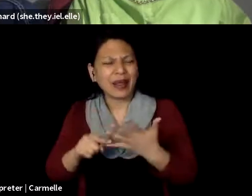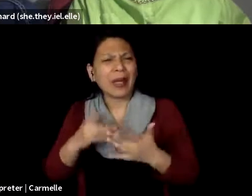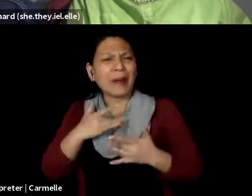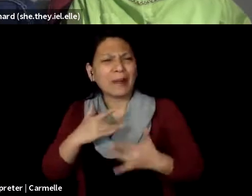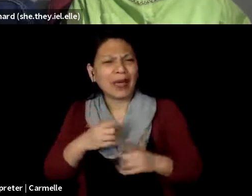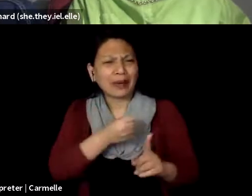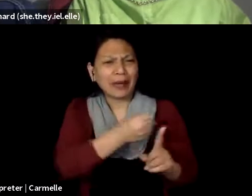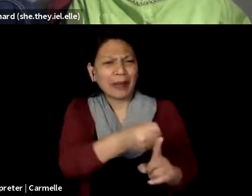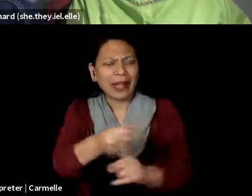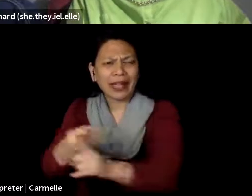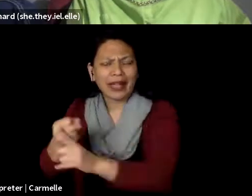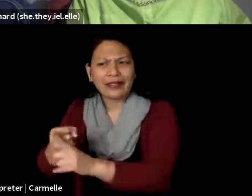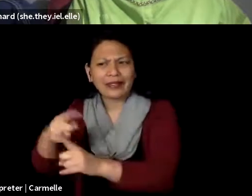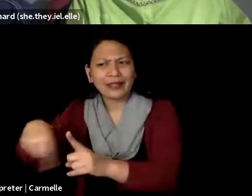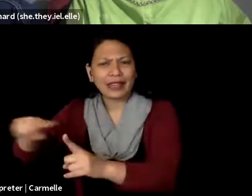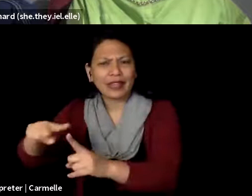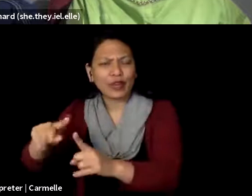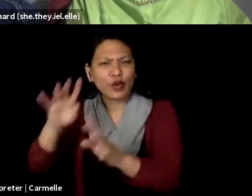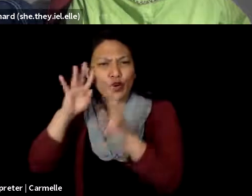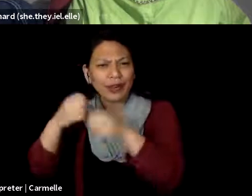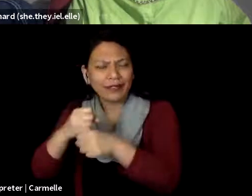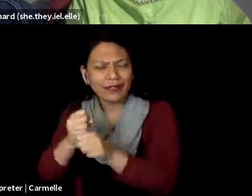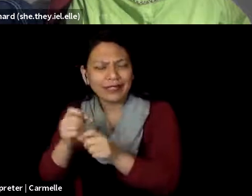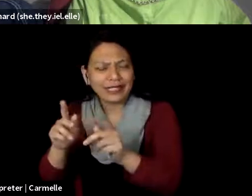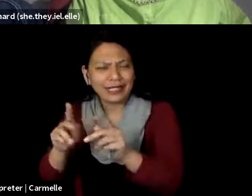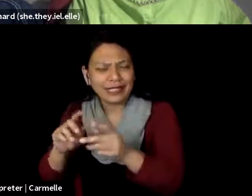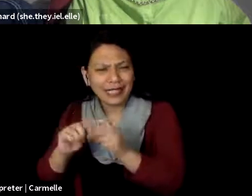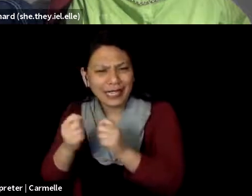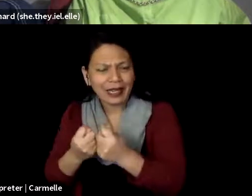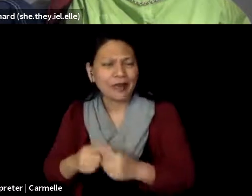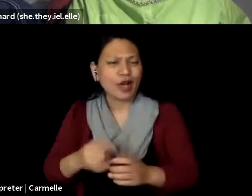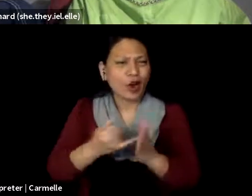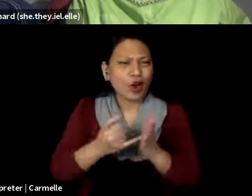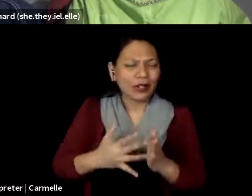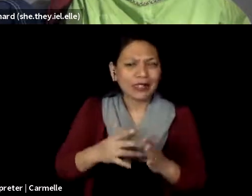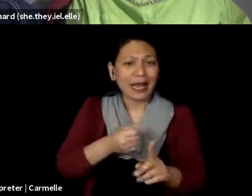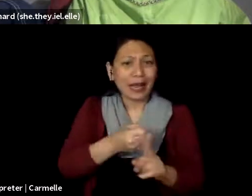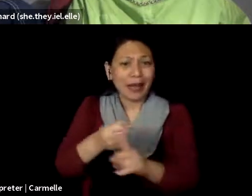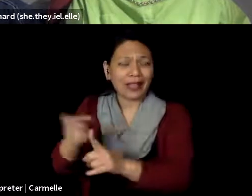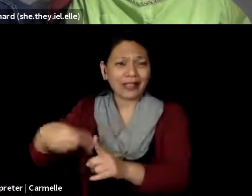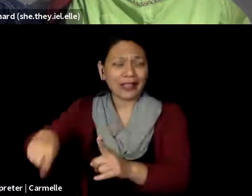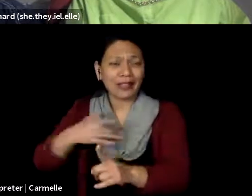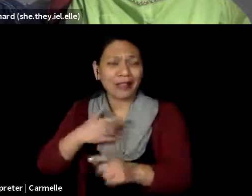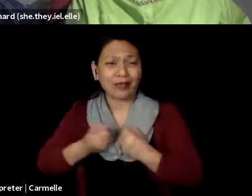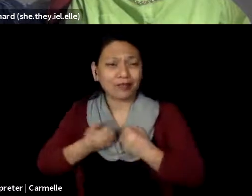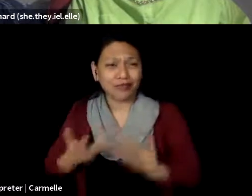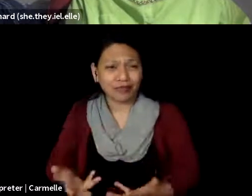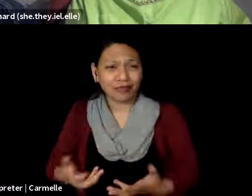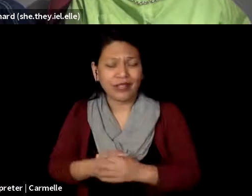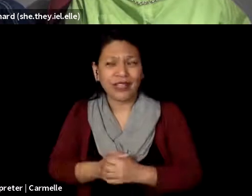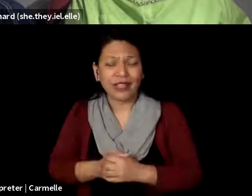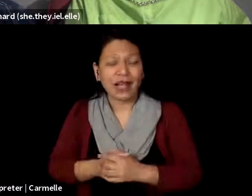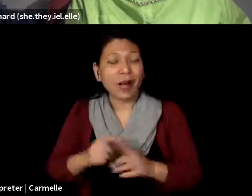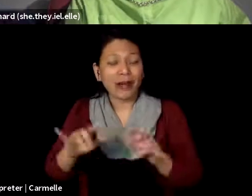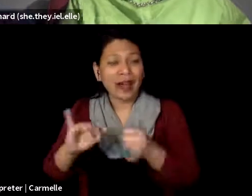to not happen anymore. And so the only way we're going to start to see that is if we have those